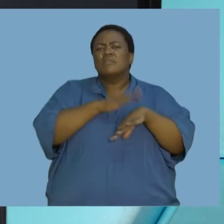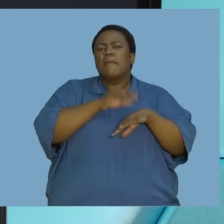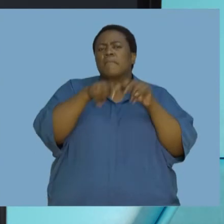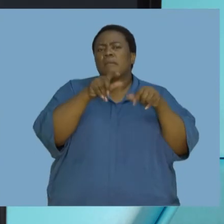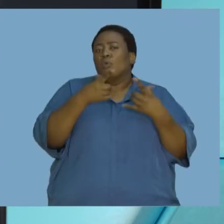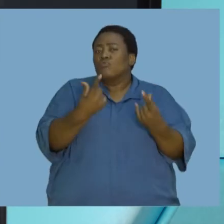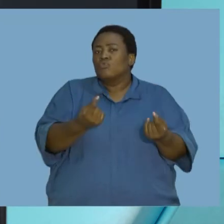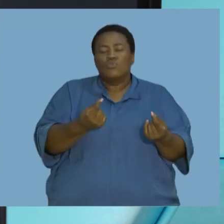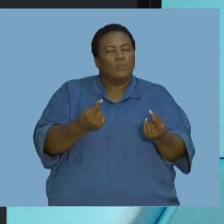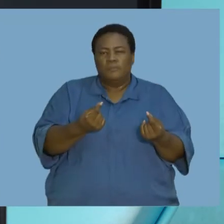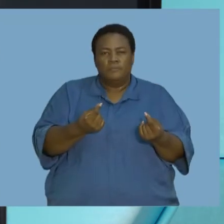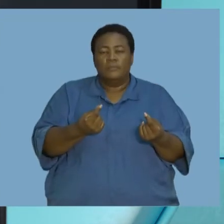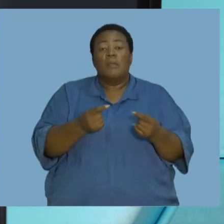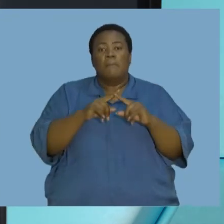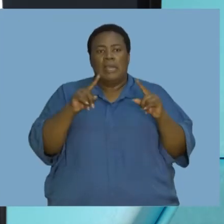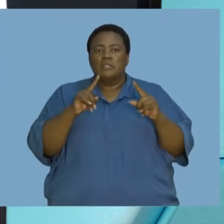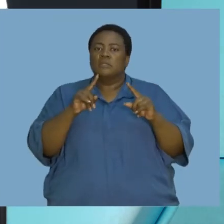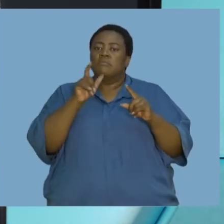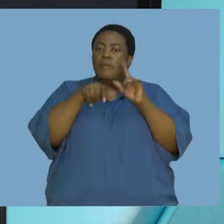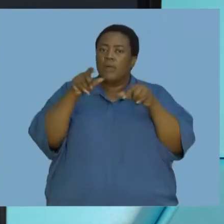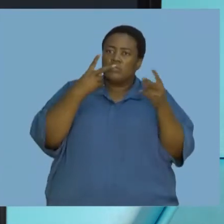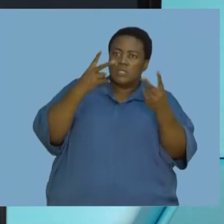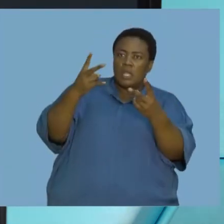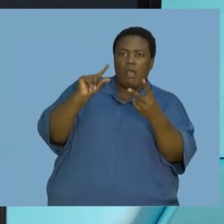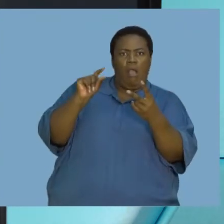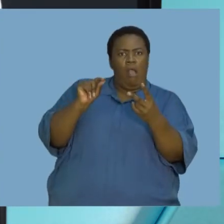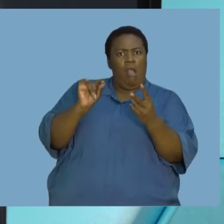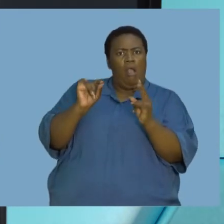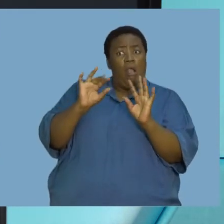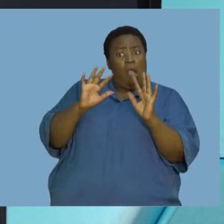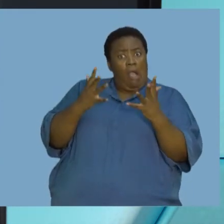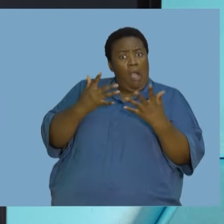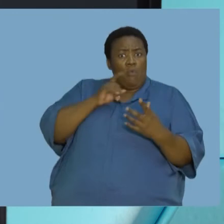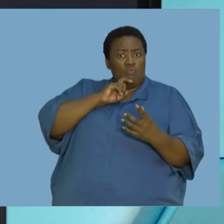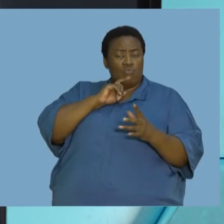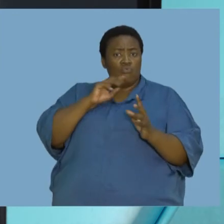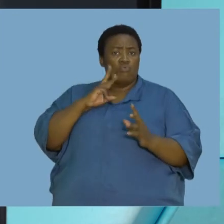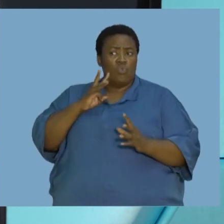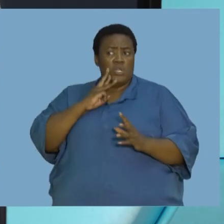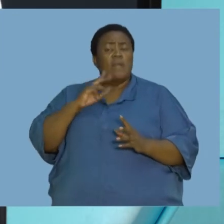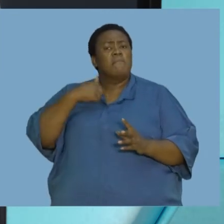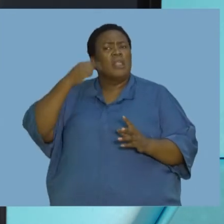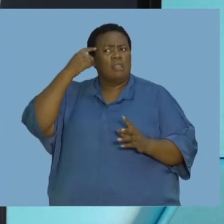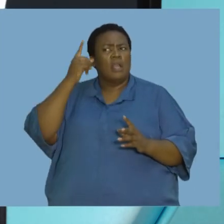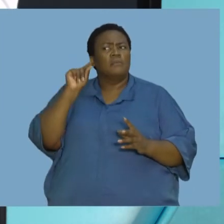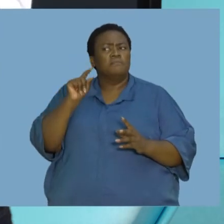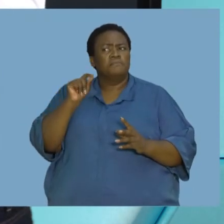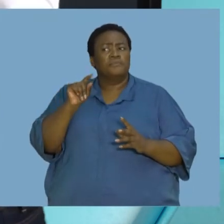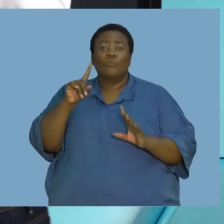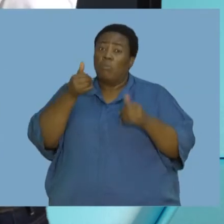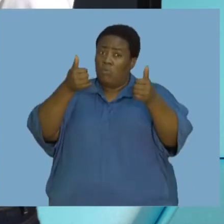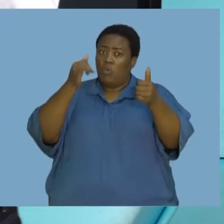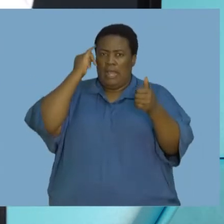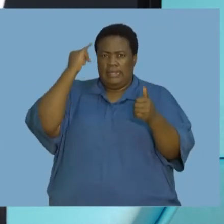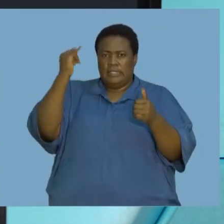people often not able to do this are able to see the impact or the way and manner in which they use. So I would certainly think